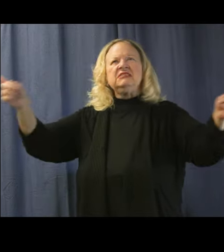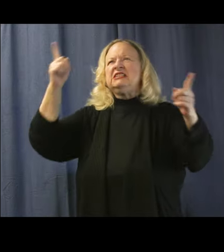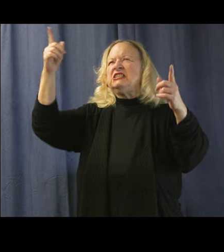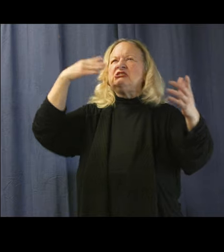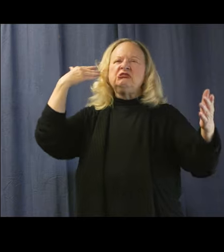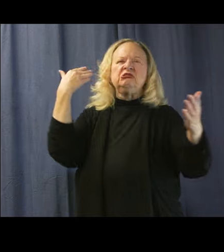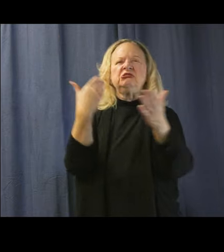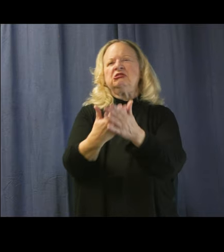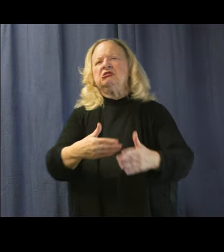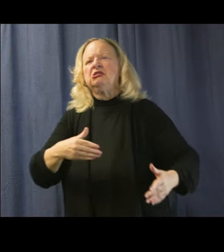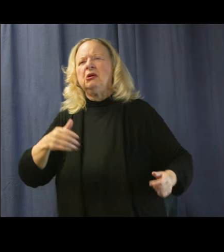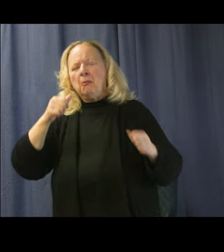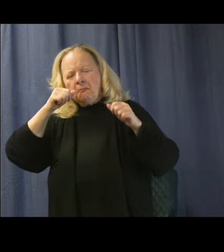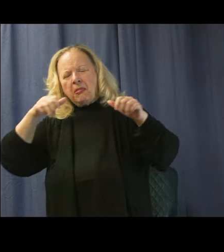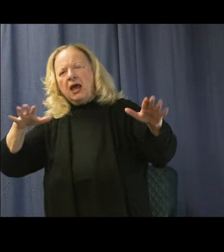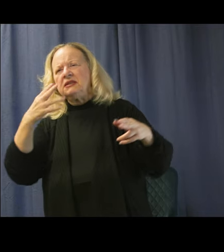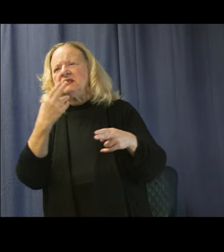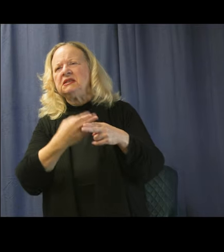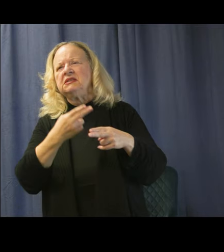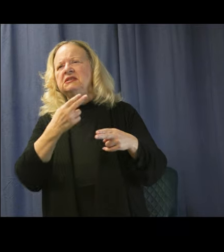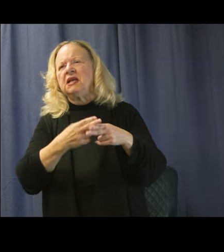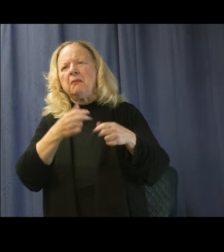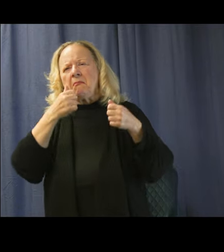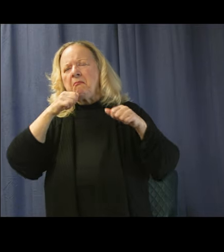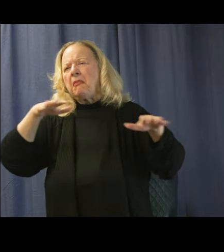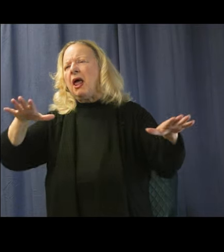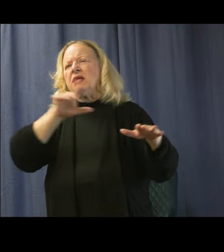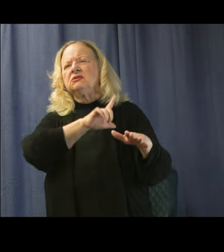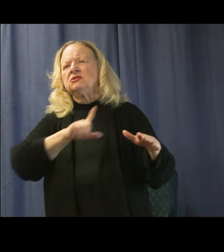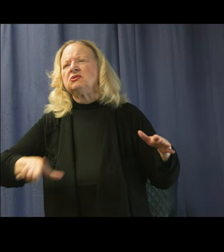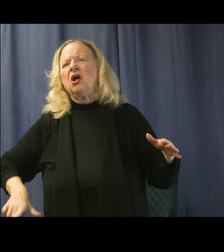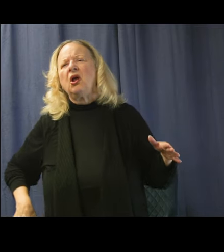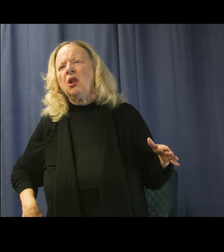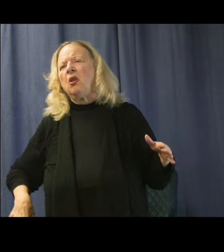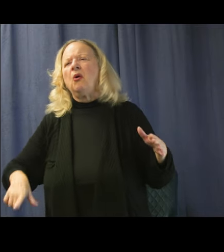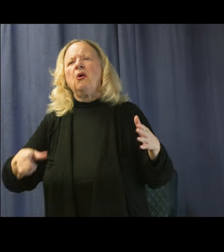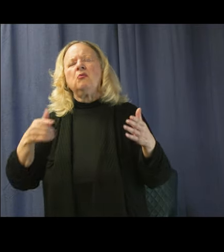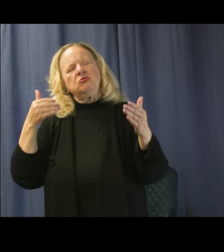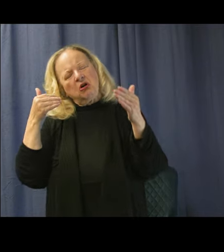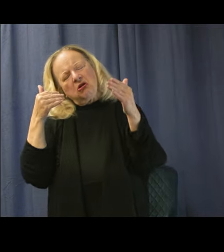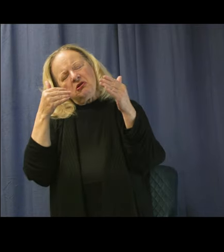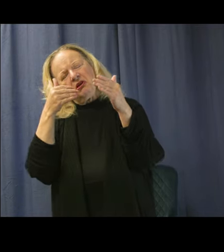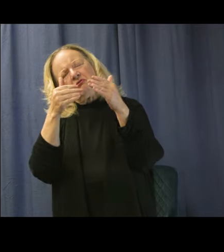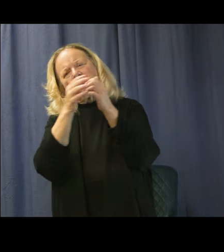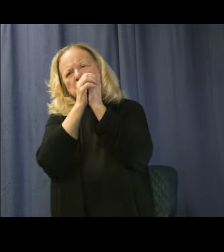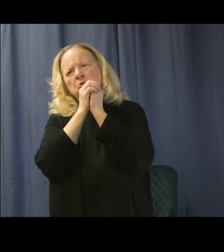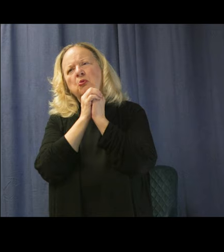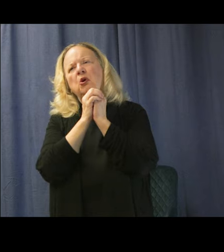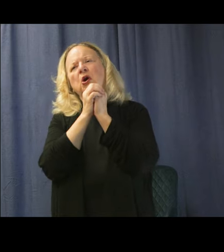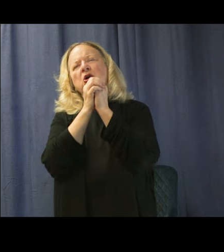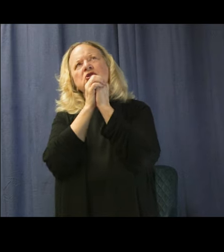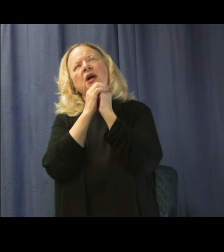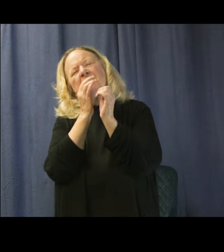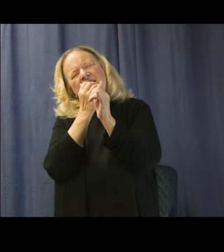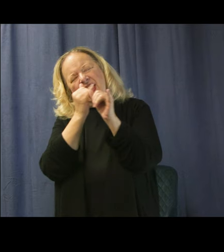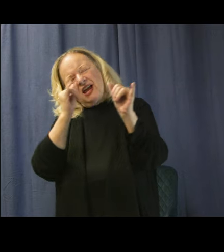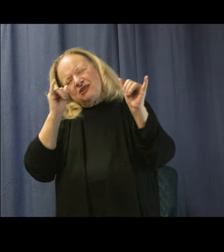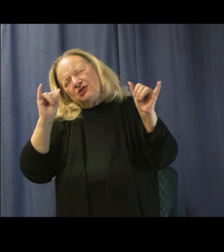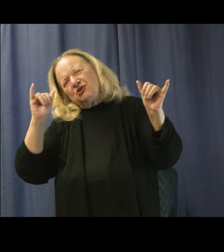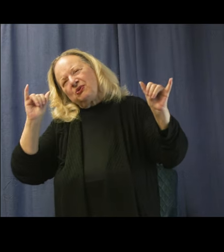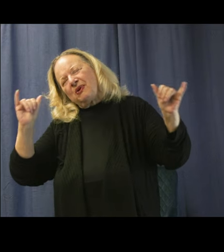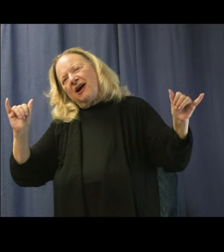is declaring good. Oh bless the Lord. Bless the Lord. Come bless the Lord. Join in to